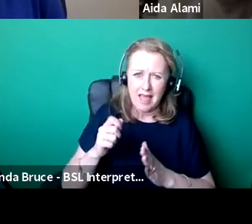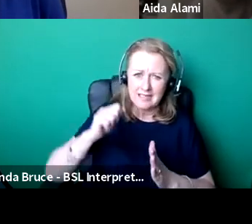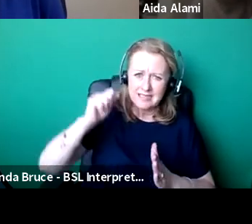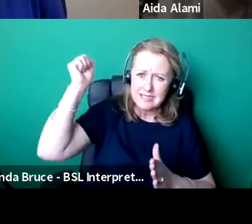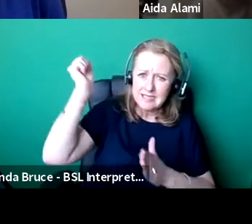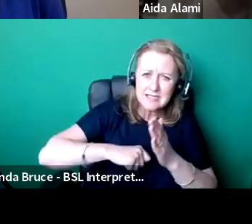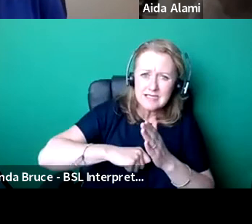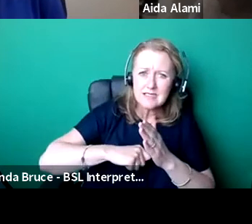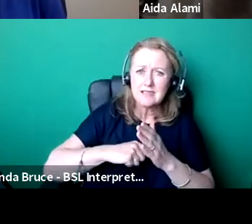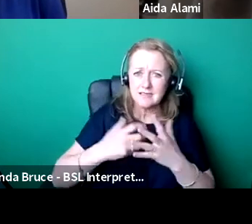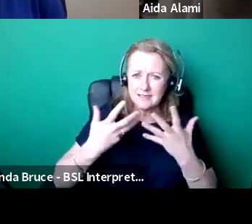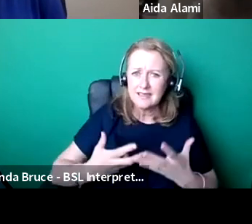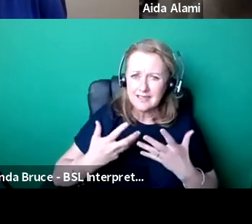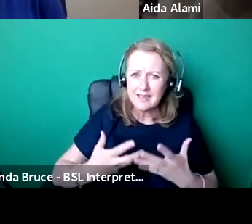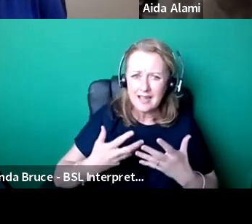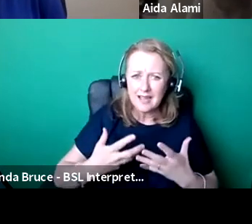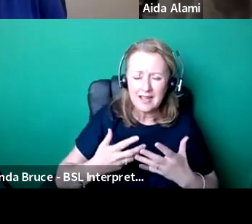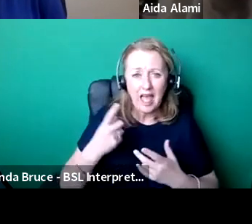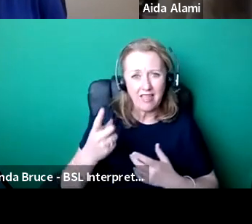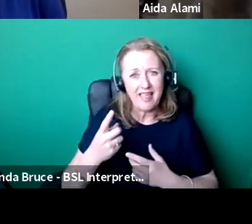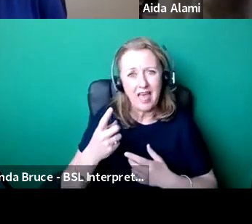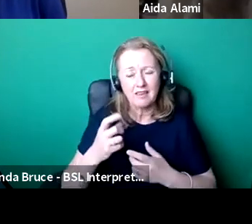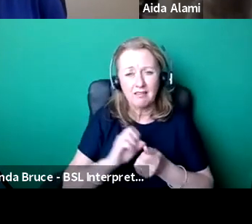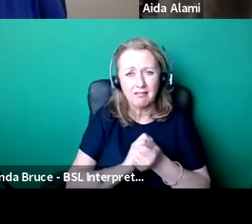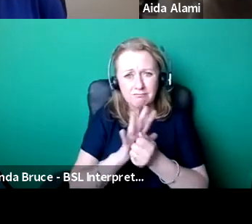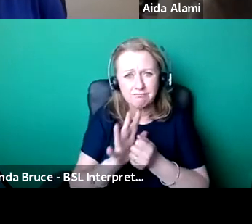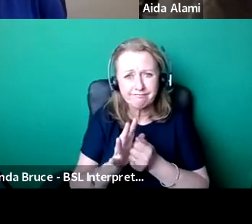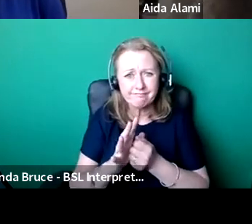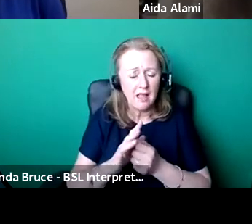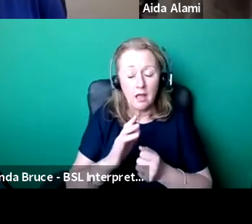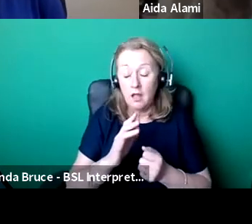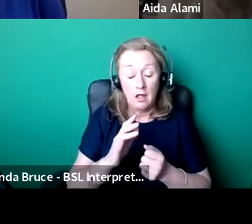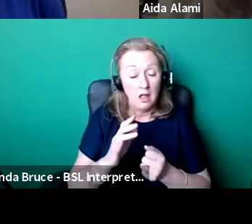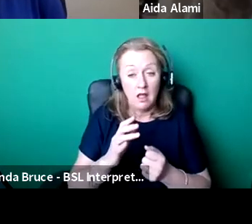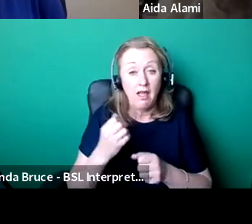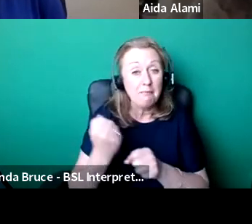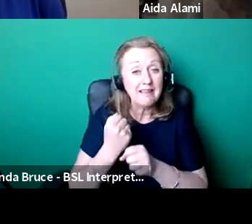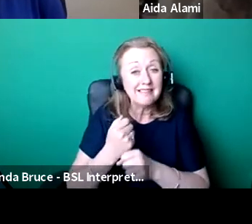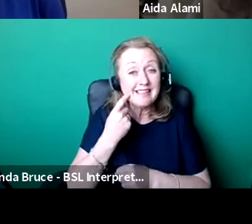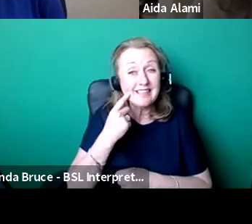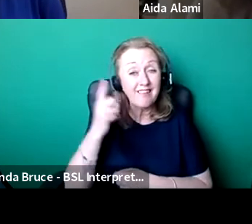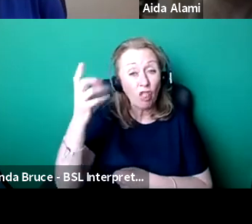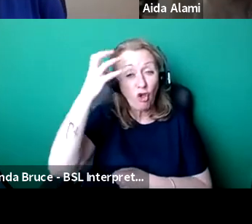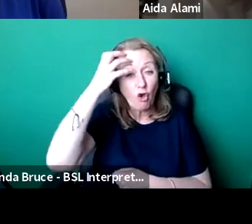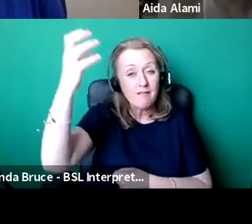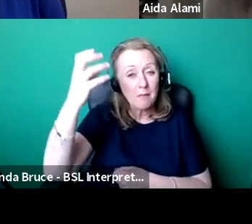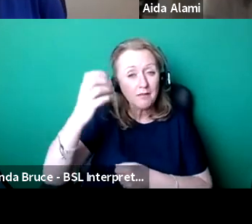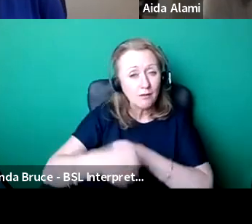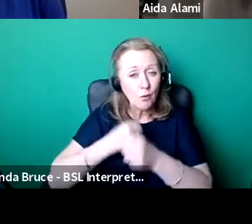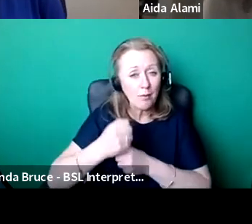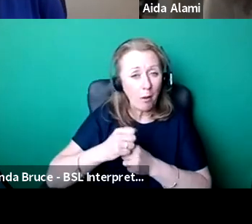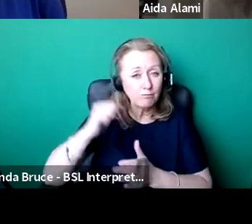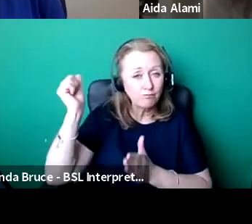And it feels like the pandemic just added to everything, just made it, you know, easier for these governments to do that kind of